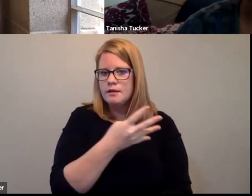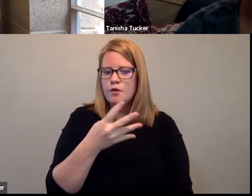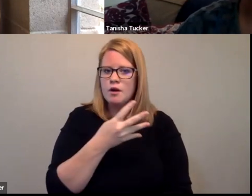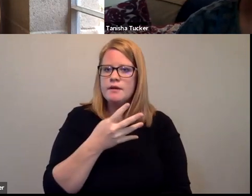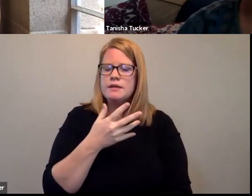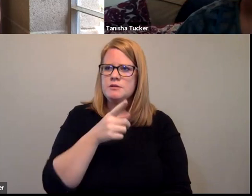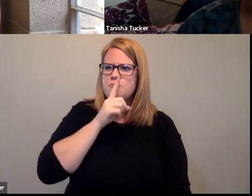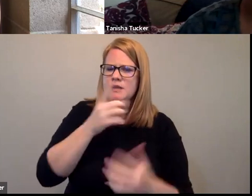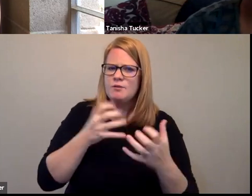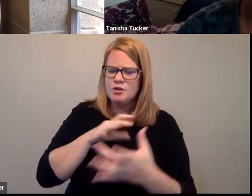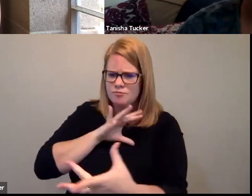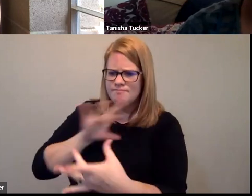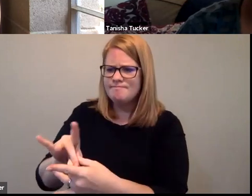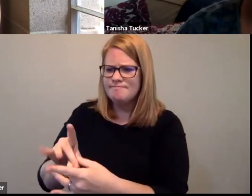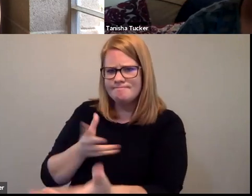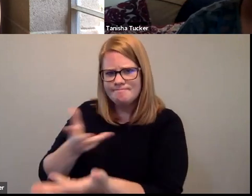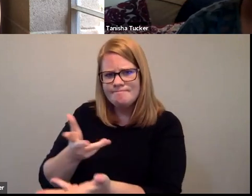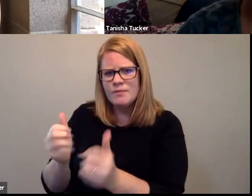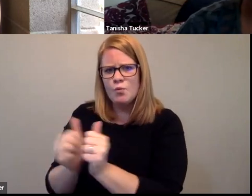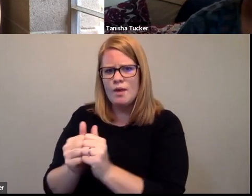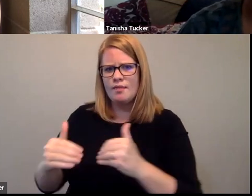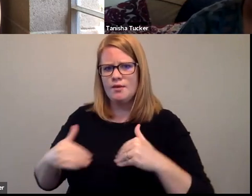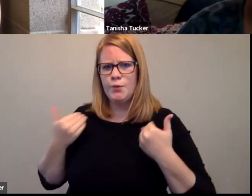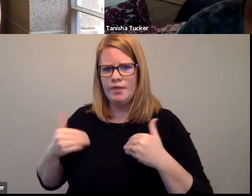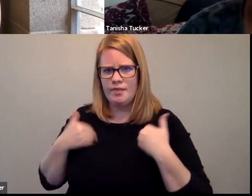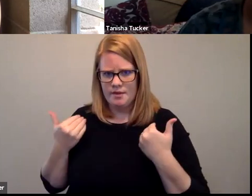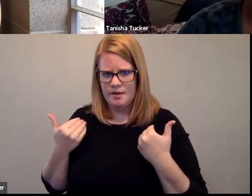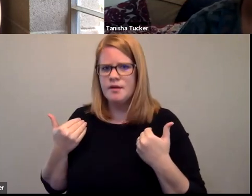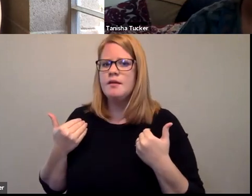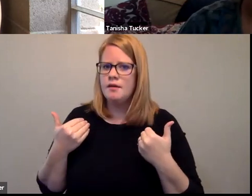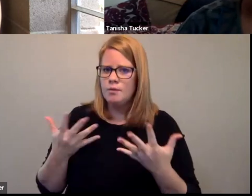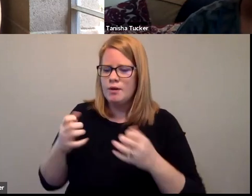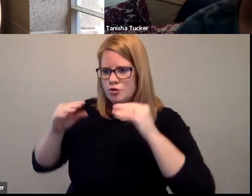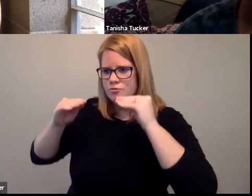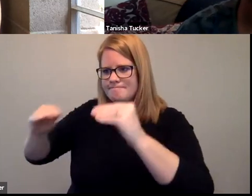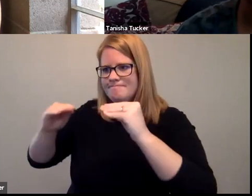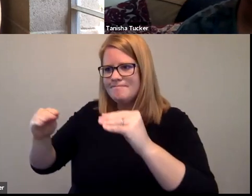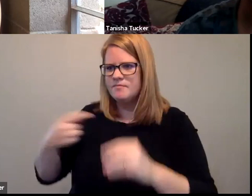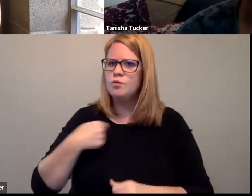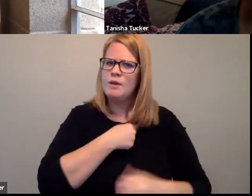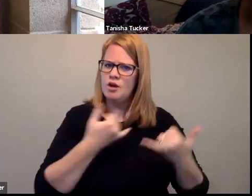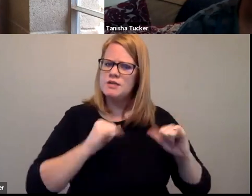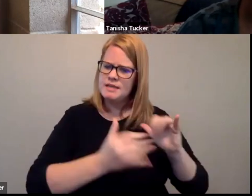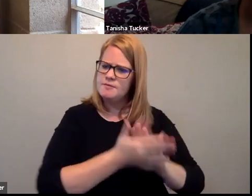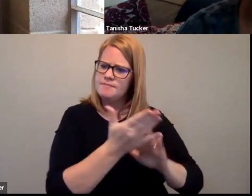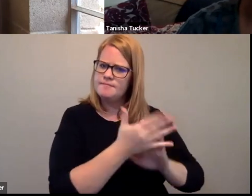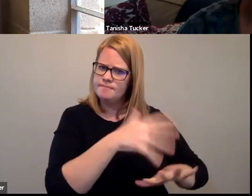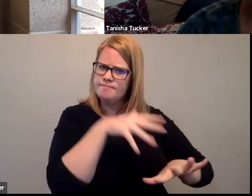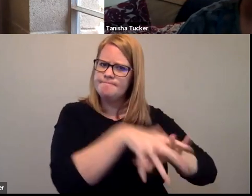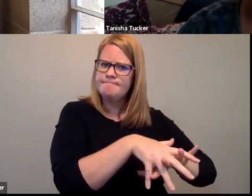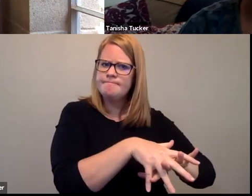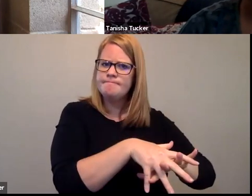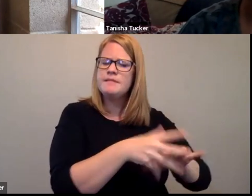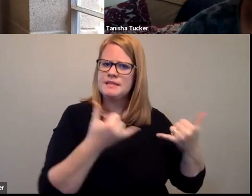want to make sure that they are knowing about this, that we're still here. So last year it was just these